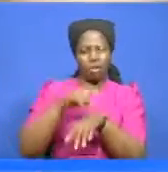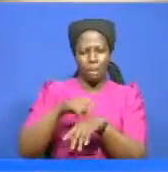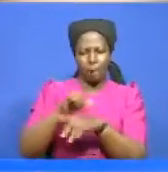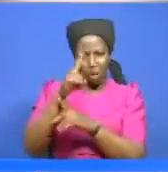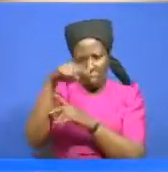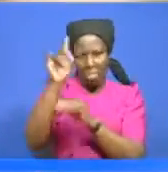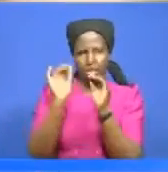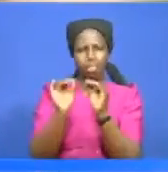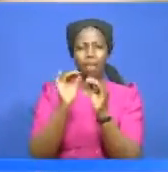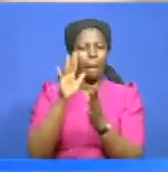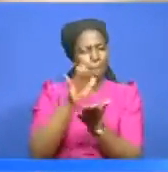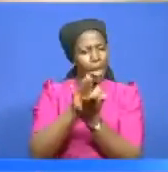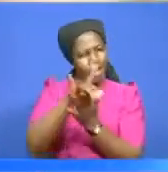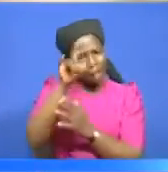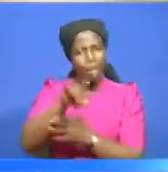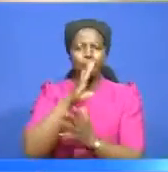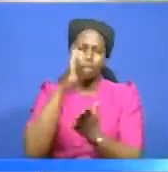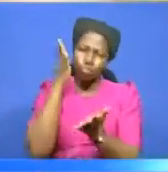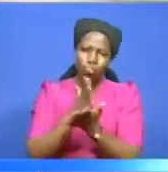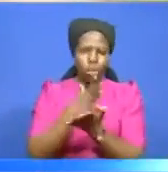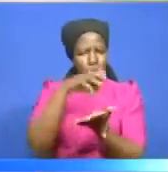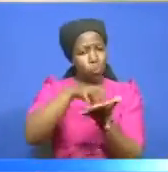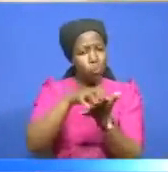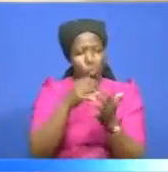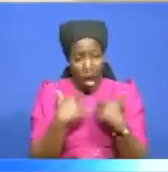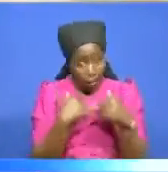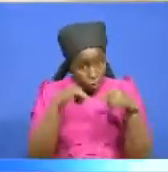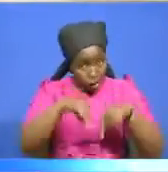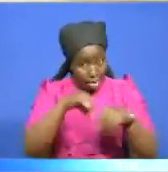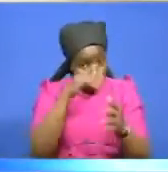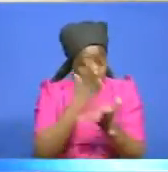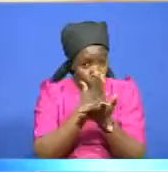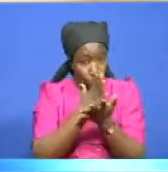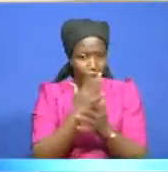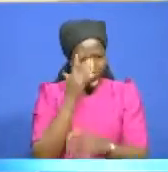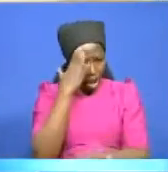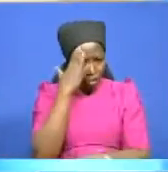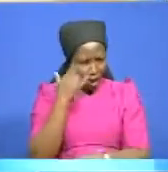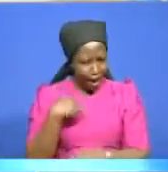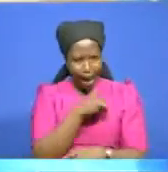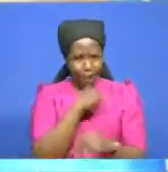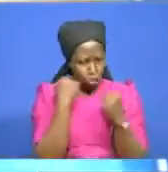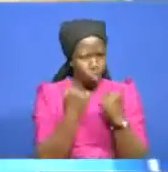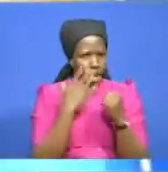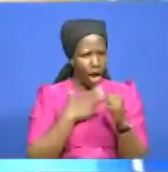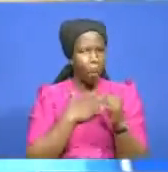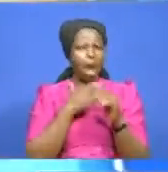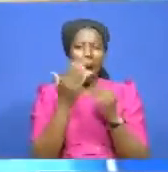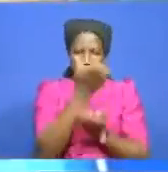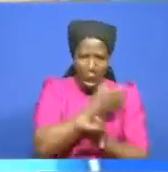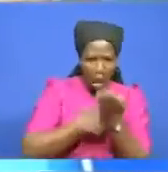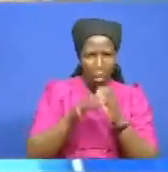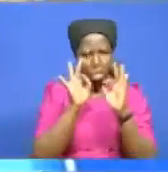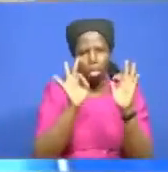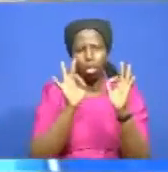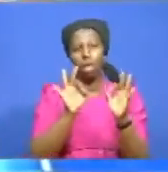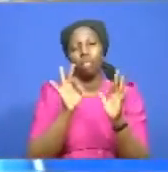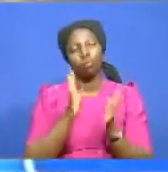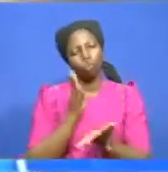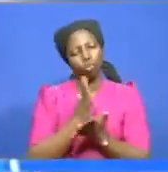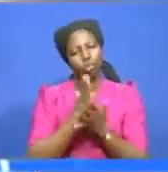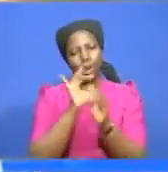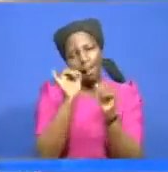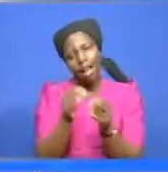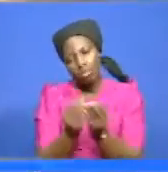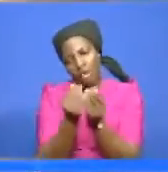should become real. The situation we are facing is real. I know we are resilient as a country. Our economy is fantastic. It will probably respond